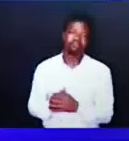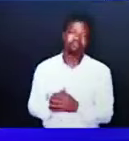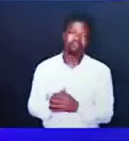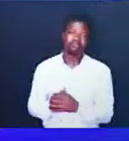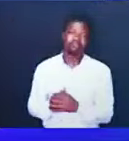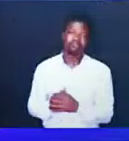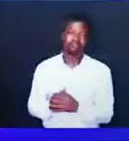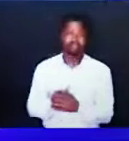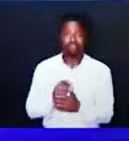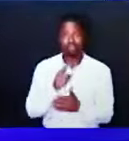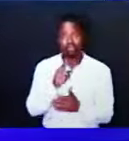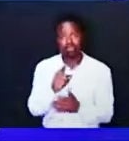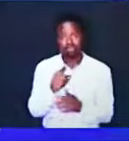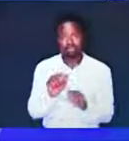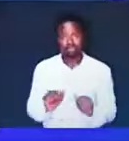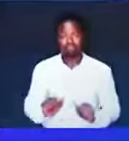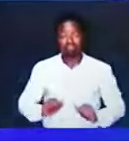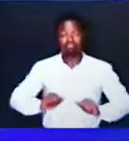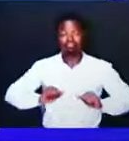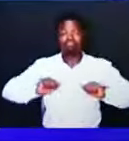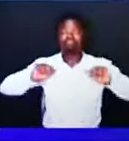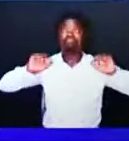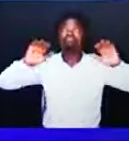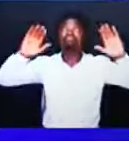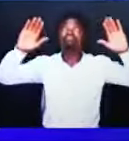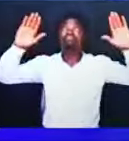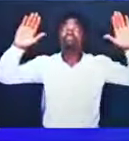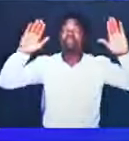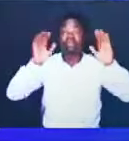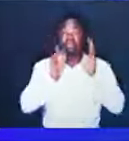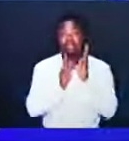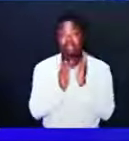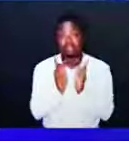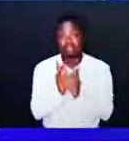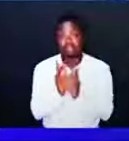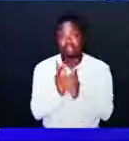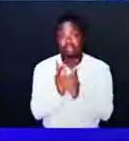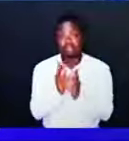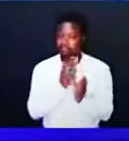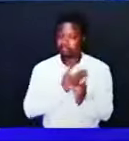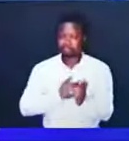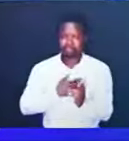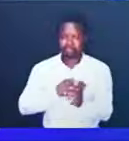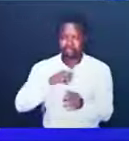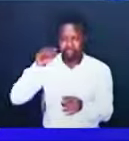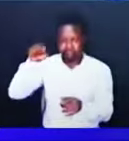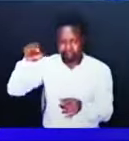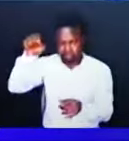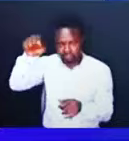you want to give your life to Jesus, wherever you are,